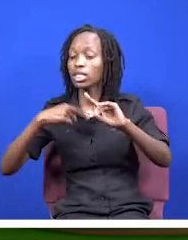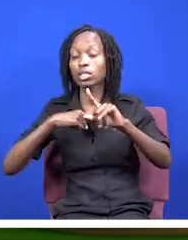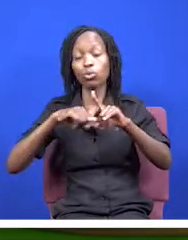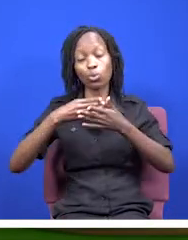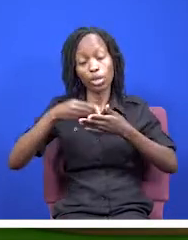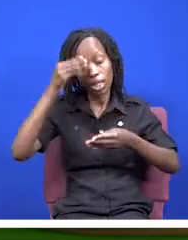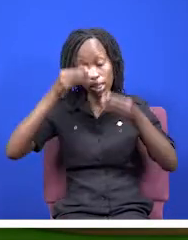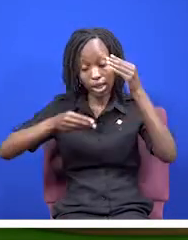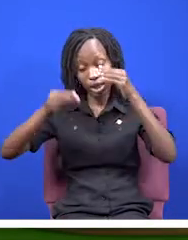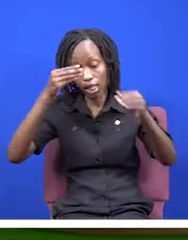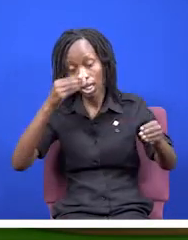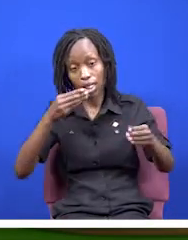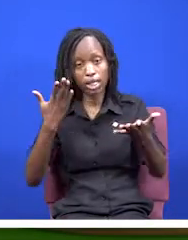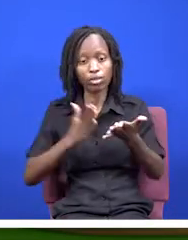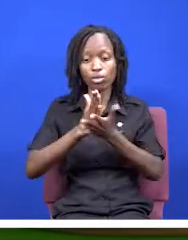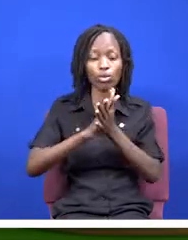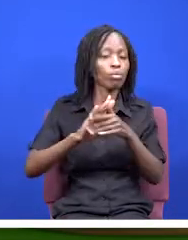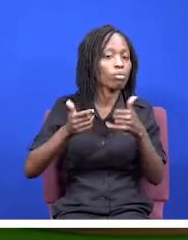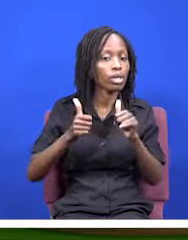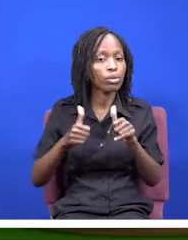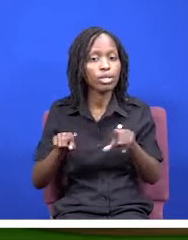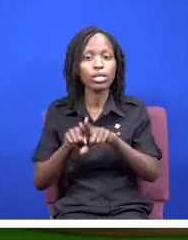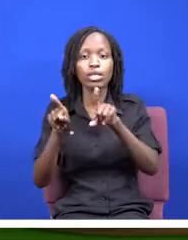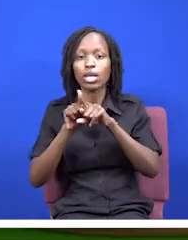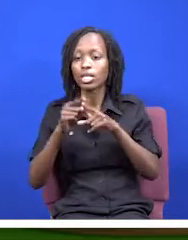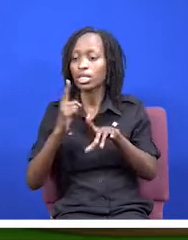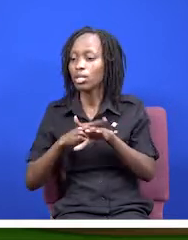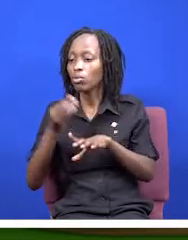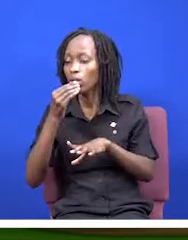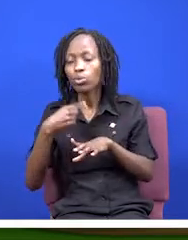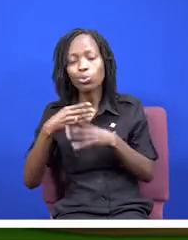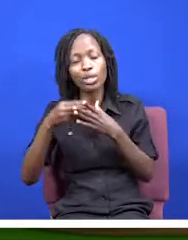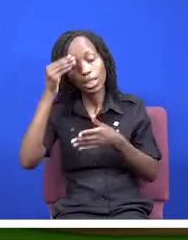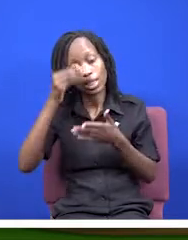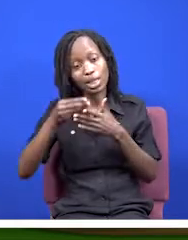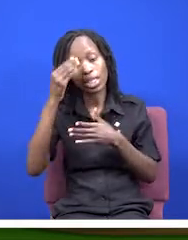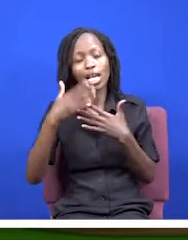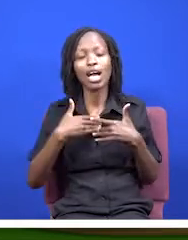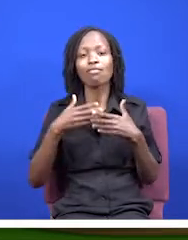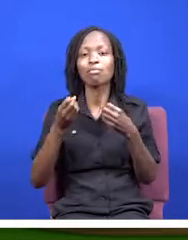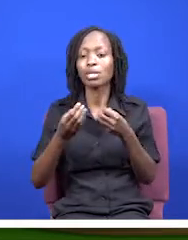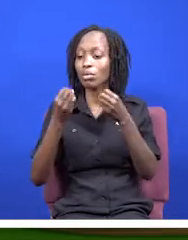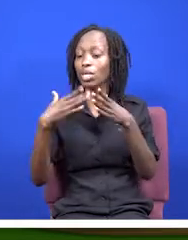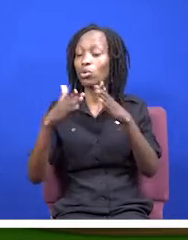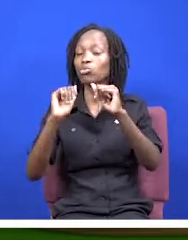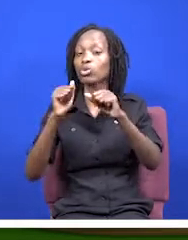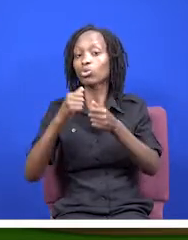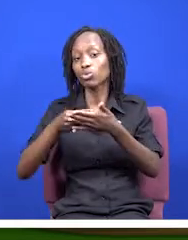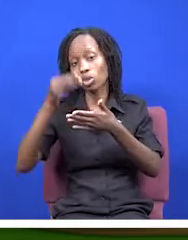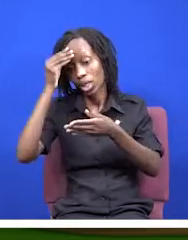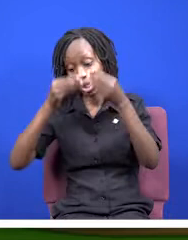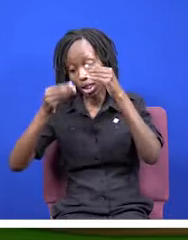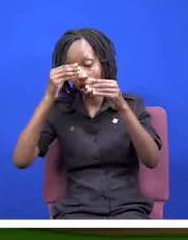we learn. We learn in playing. We learn even in eating our snacks. We learn. Mm-hmm. There are many ways that